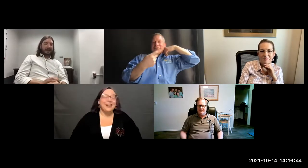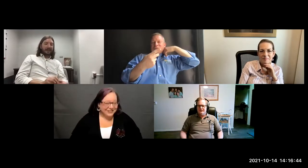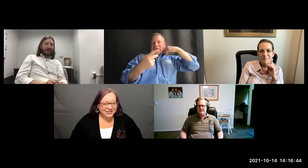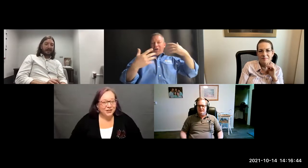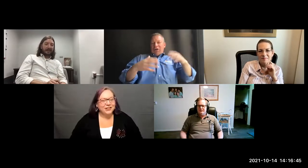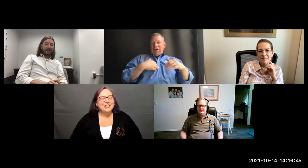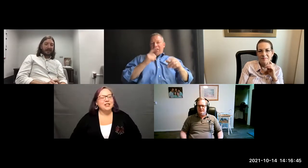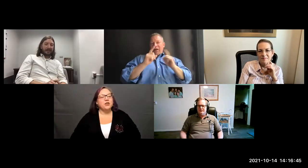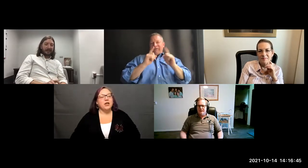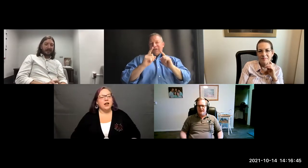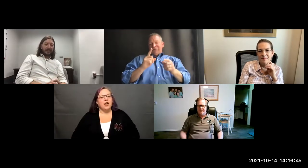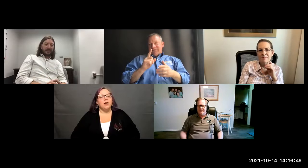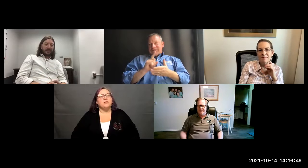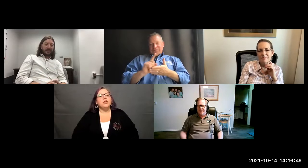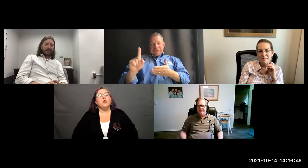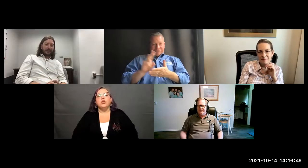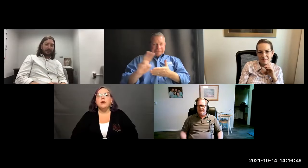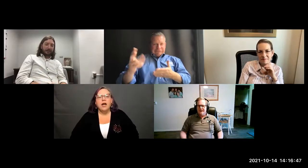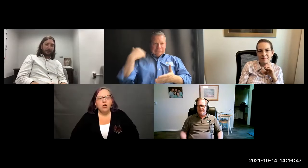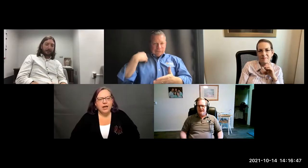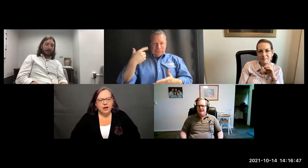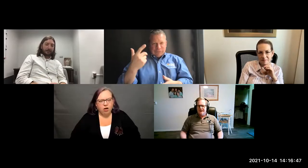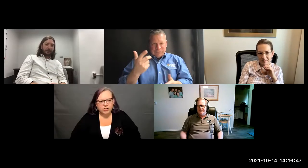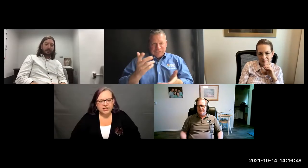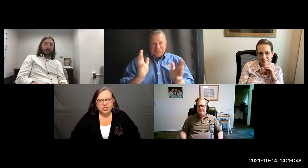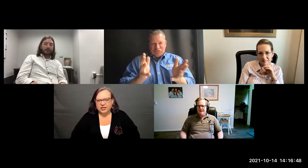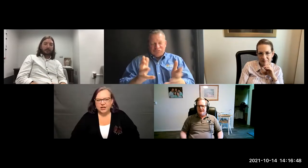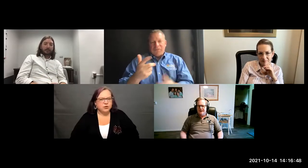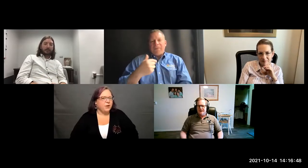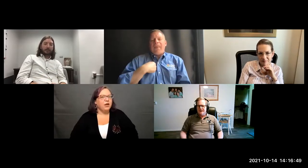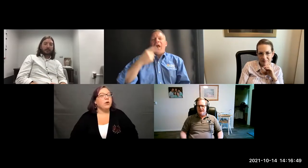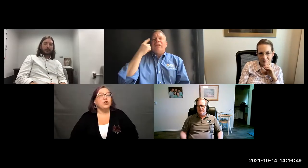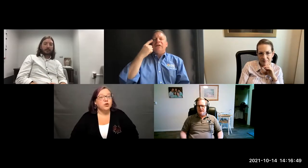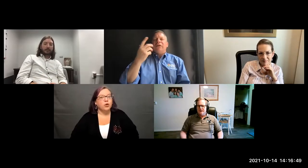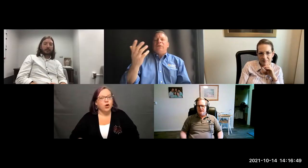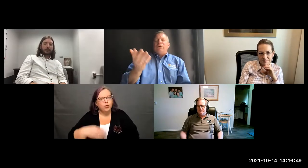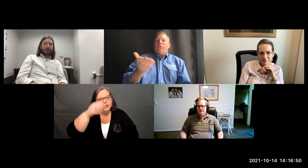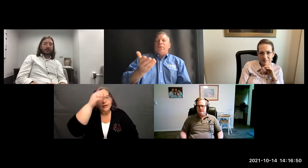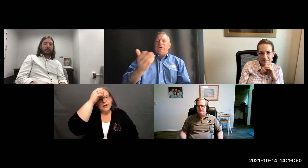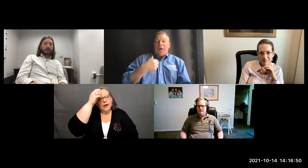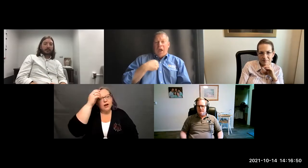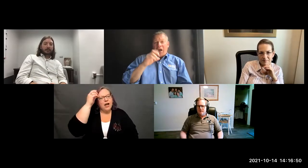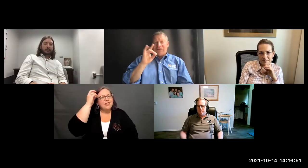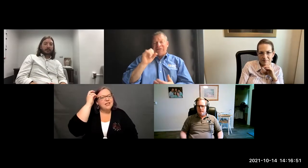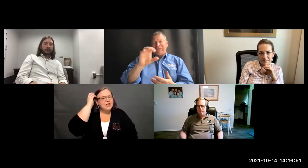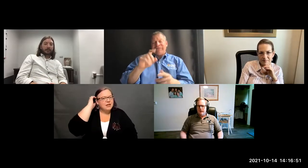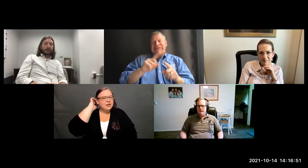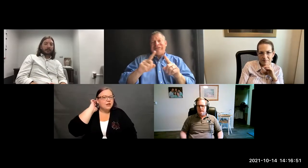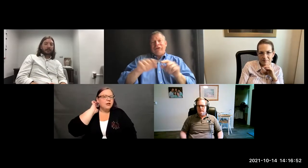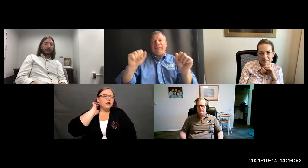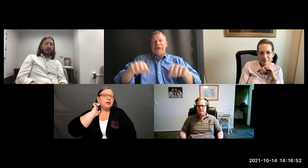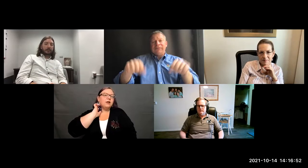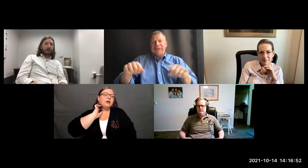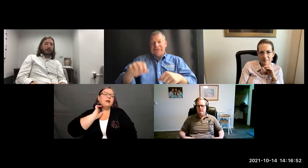Okay, yeah, no, let's not do that. So you and I already had a conversation, I think it was maybe a week or two ago. I think